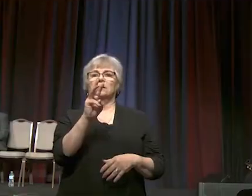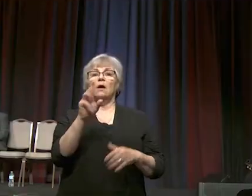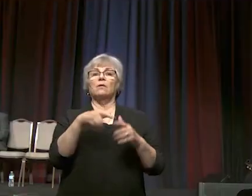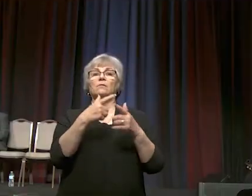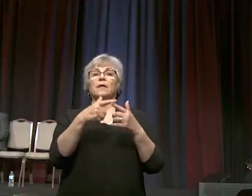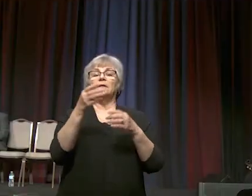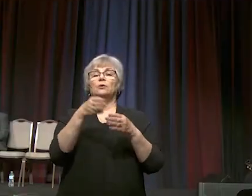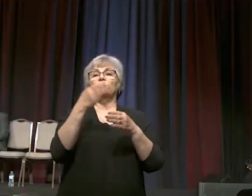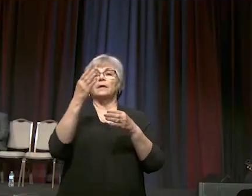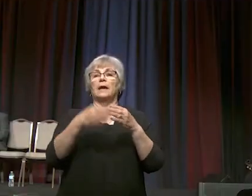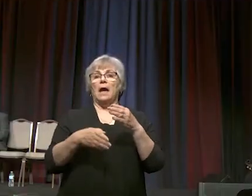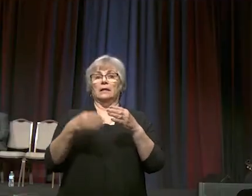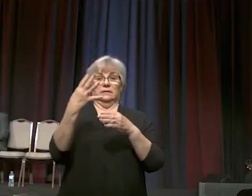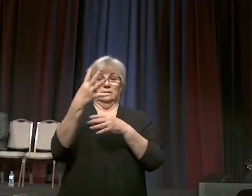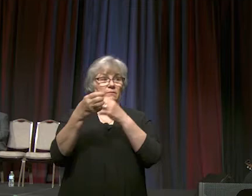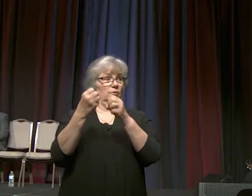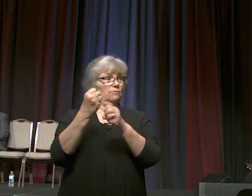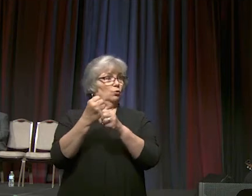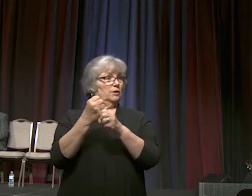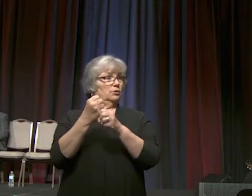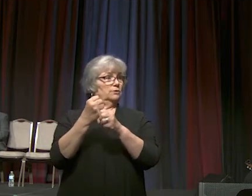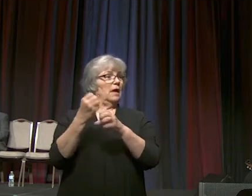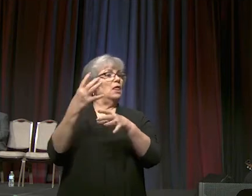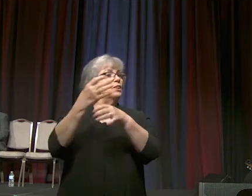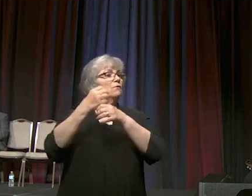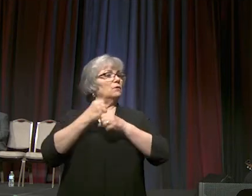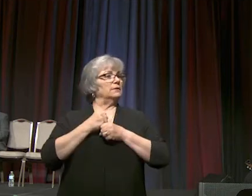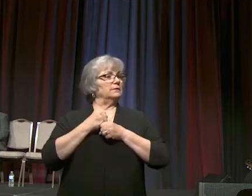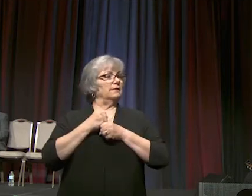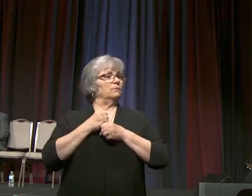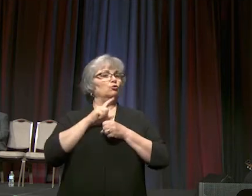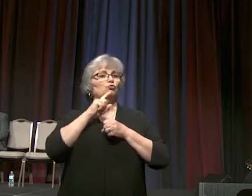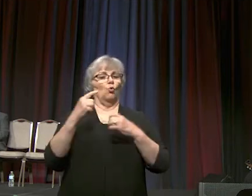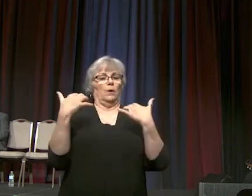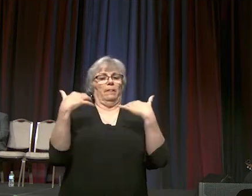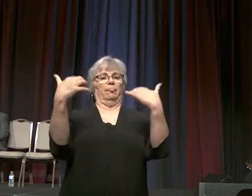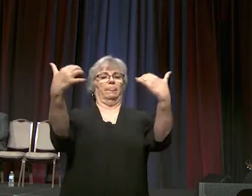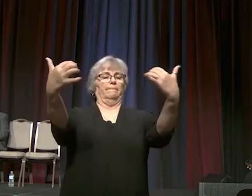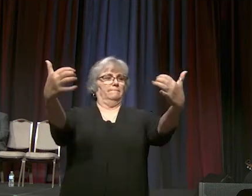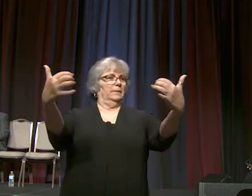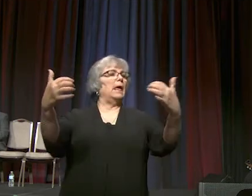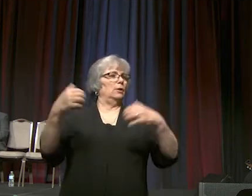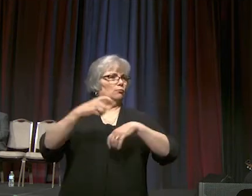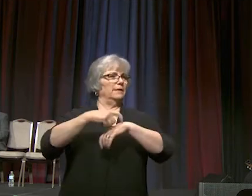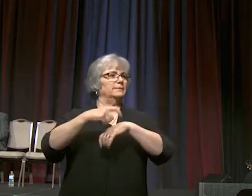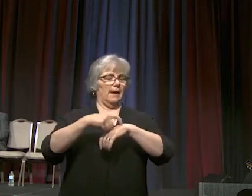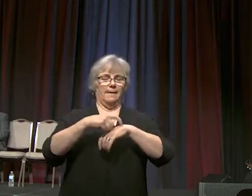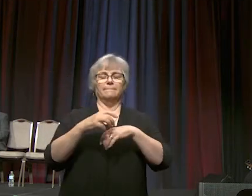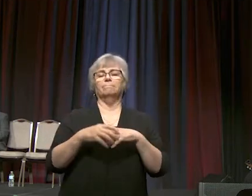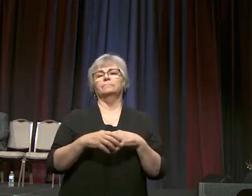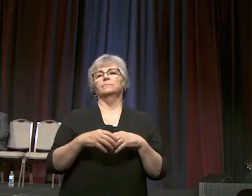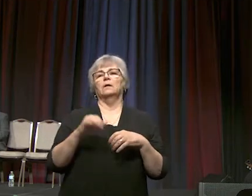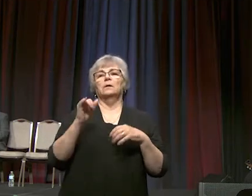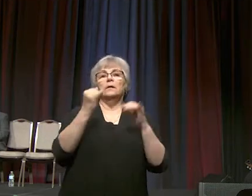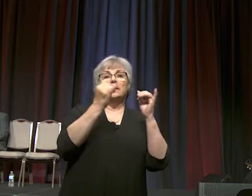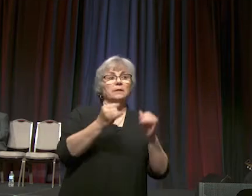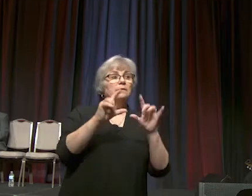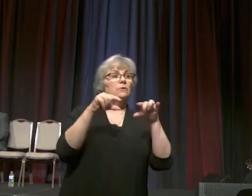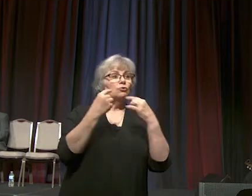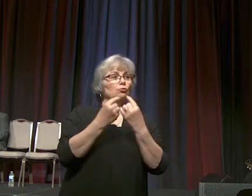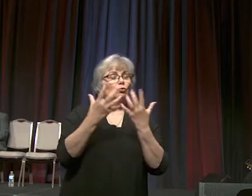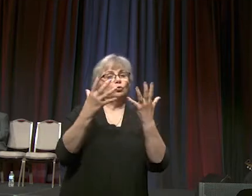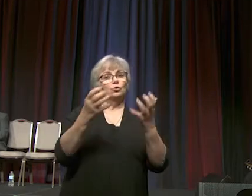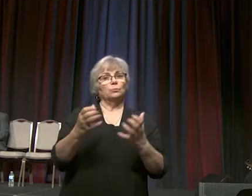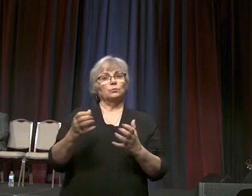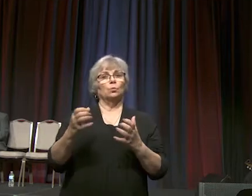of the quadrennium is receive requests for plenary time. So these are individuals or groups who wish to speak